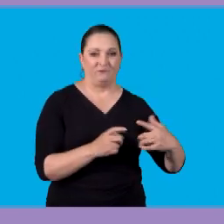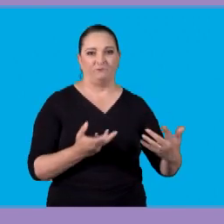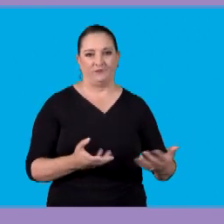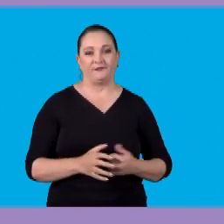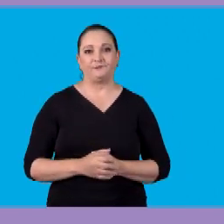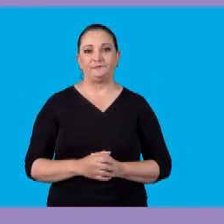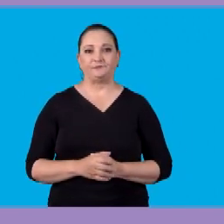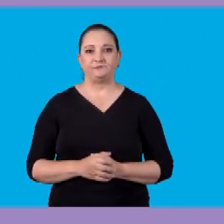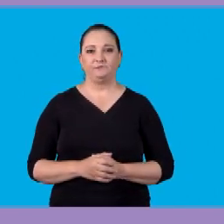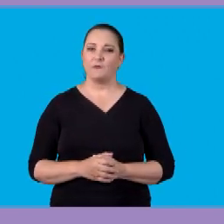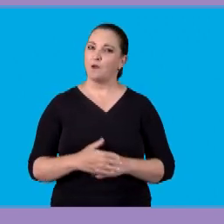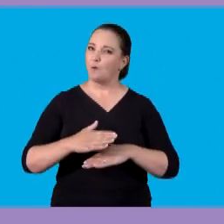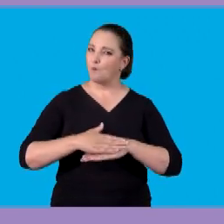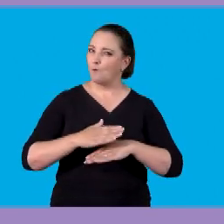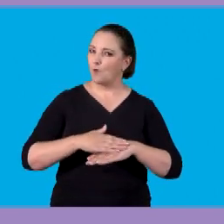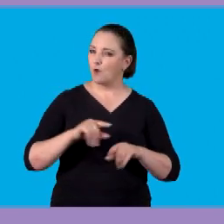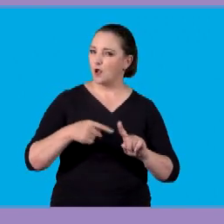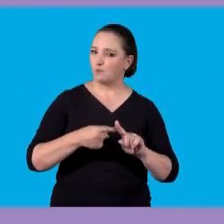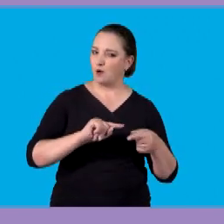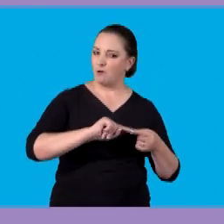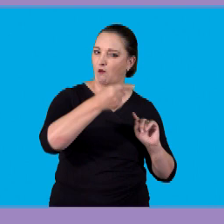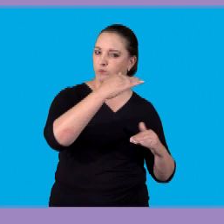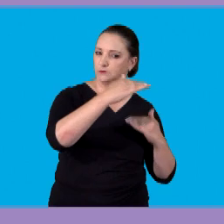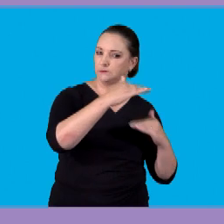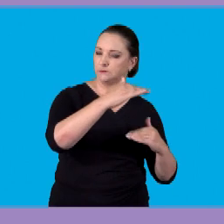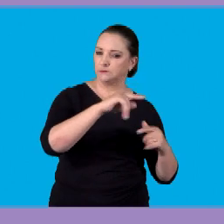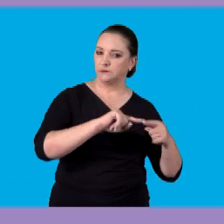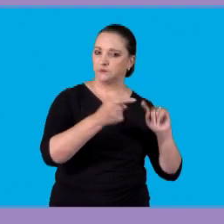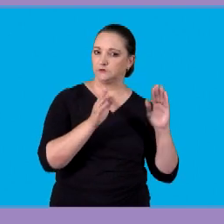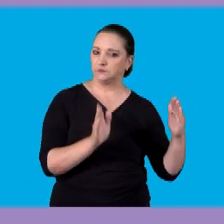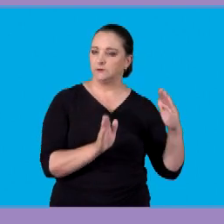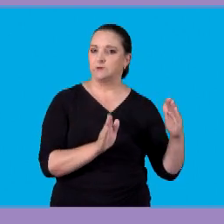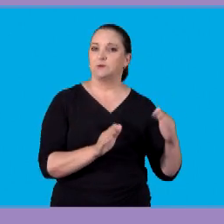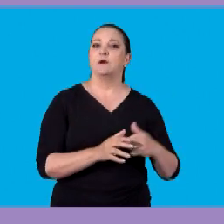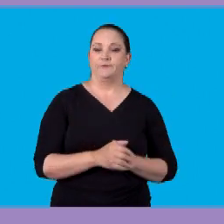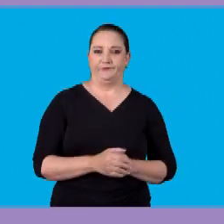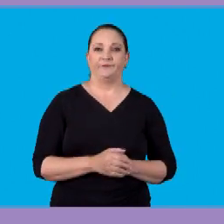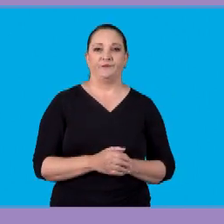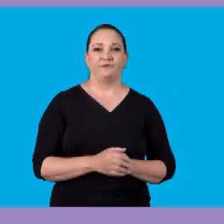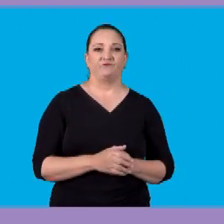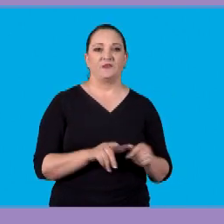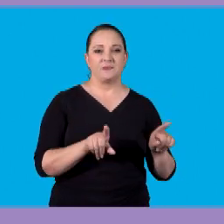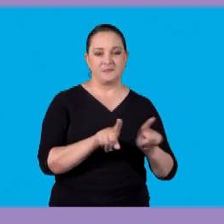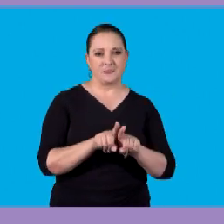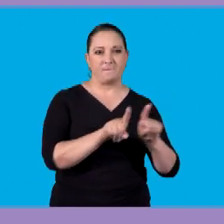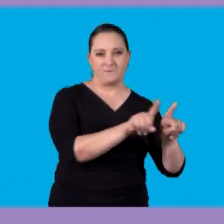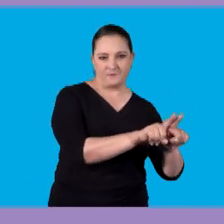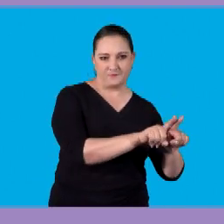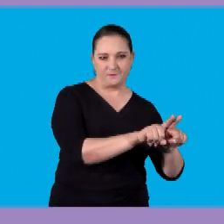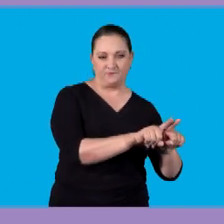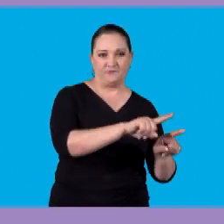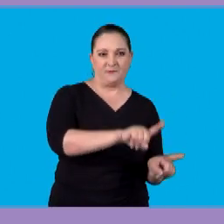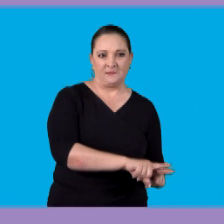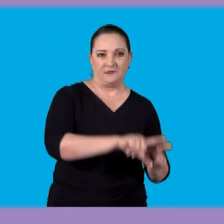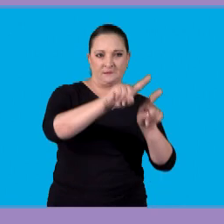to QR. What else about the opposite sides? They are also equal. So